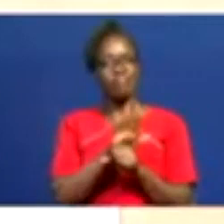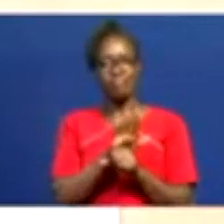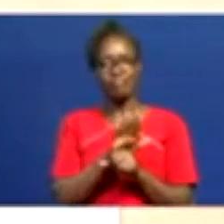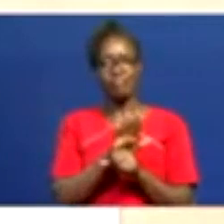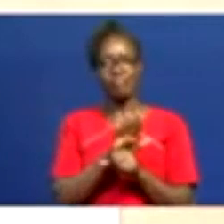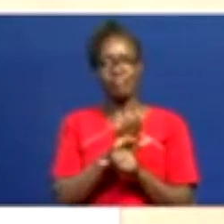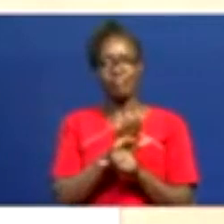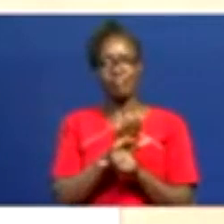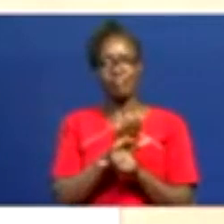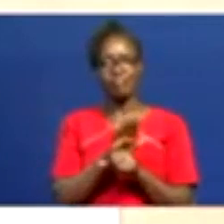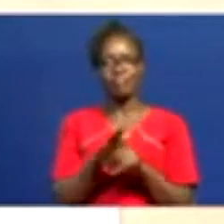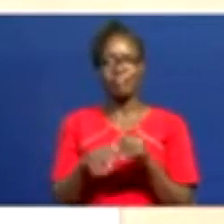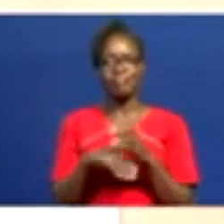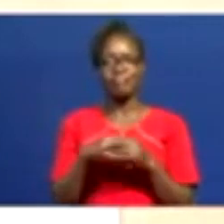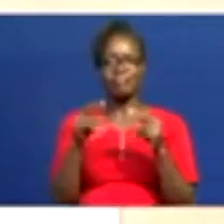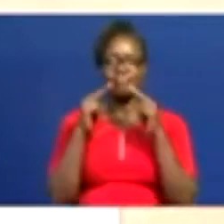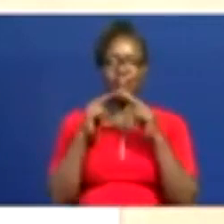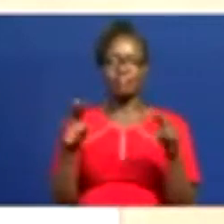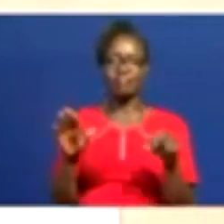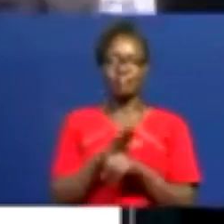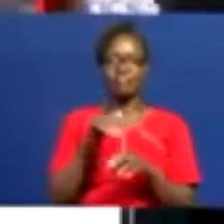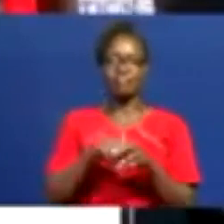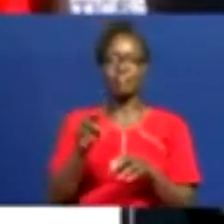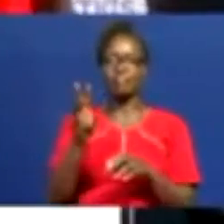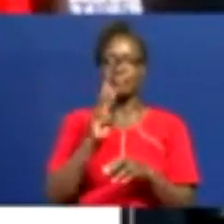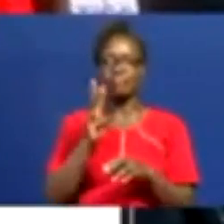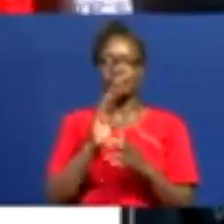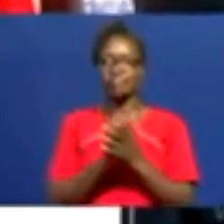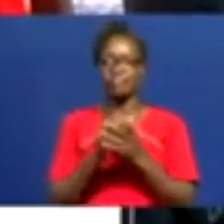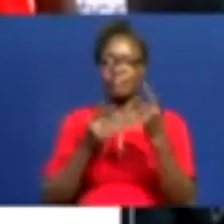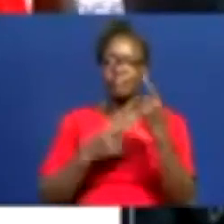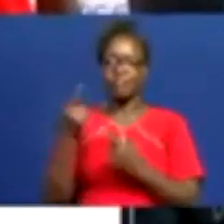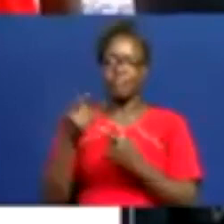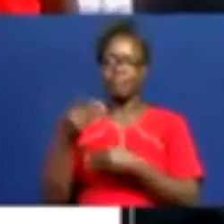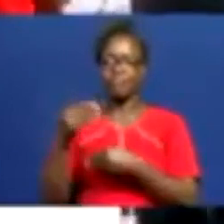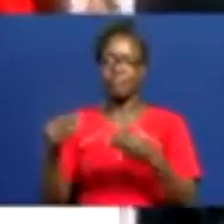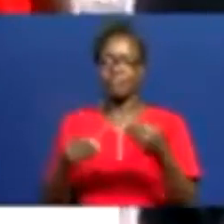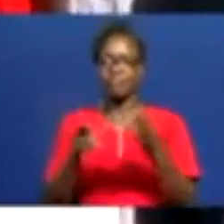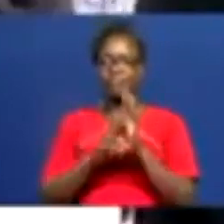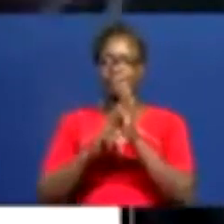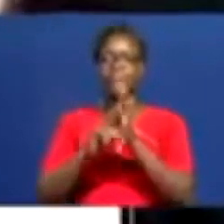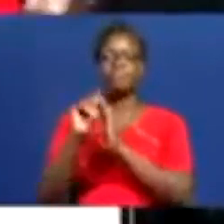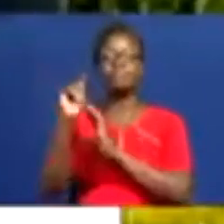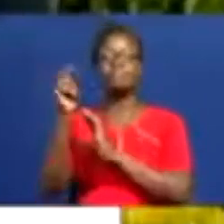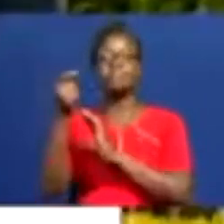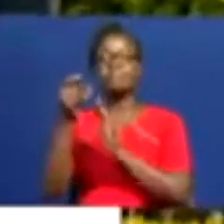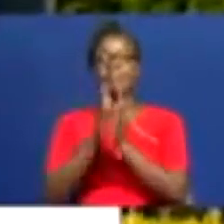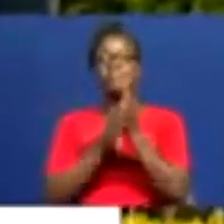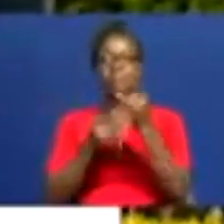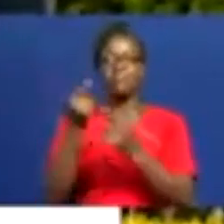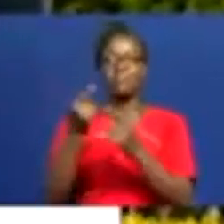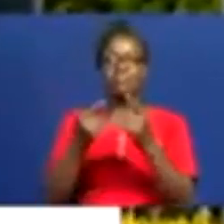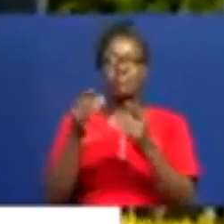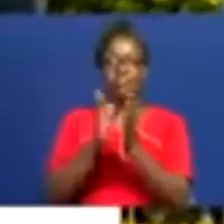quite calm and peaceful in the waters. Washindi watajikatia tiketi kuwakilisha Kenya kwenye mashindano yajayo